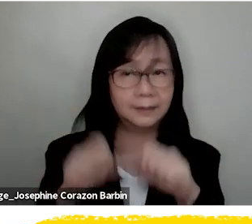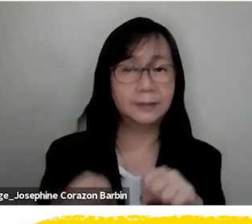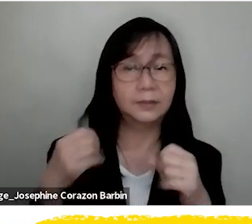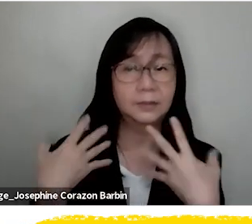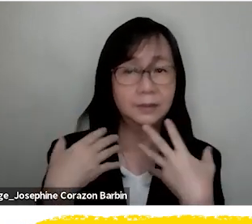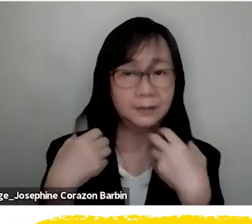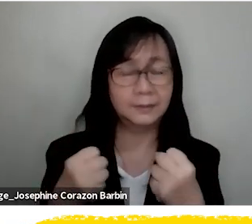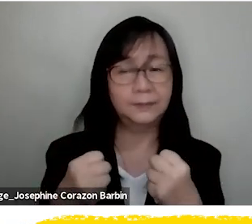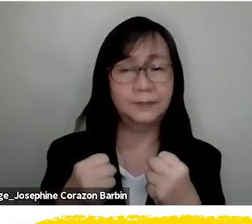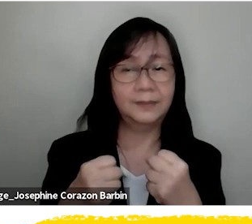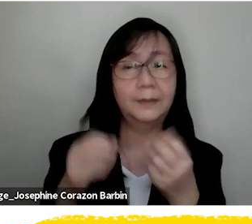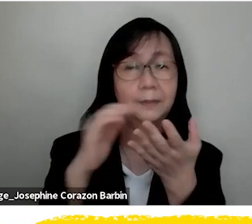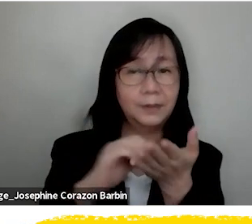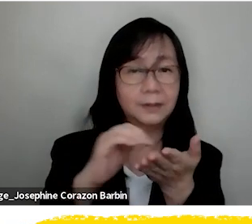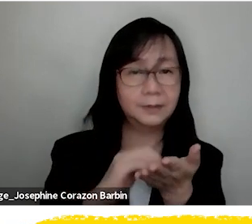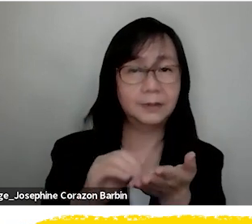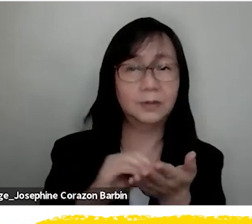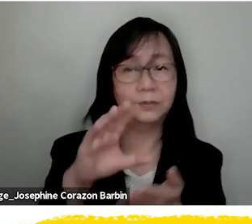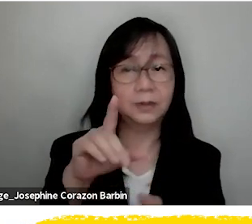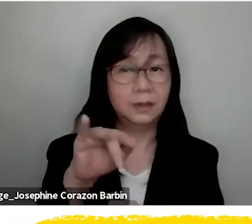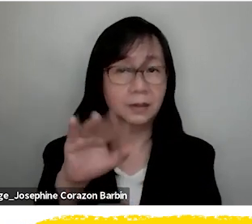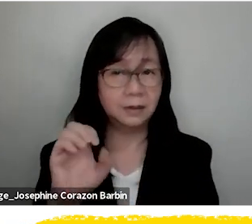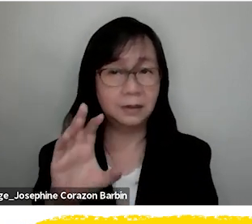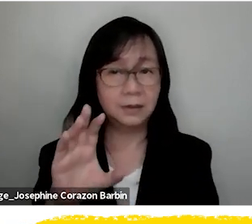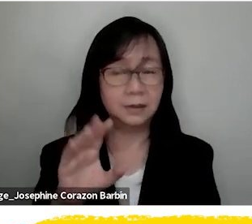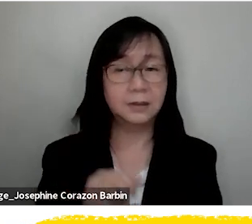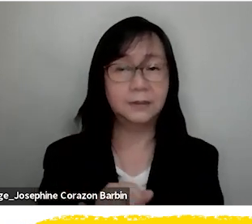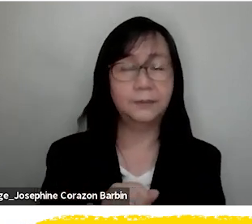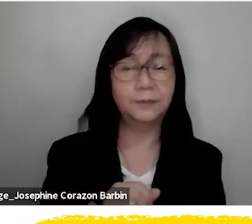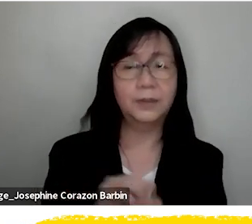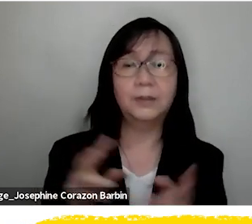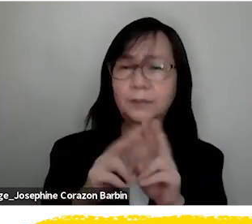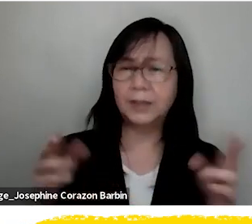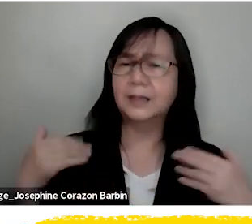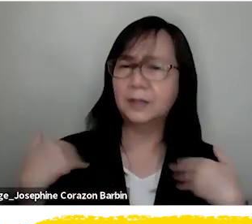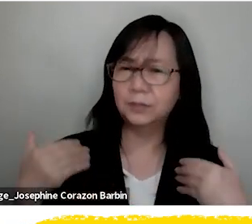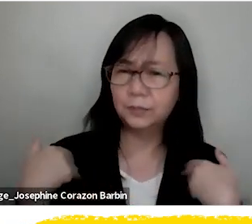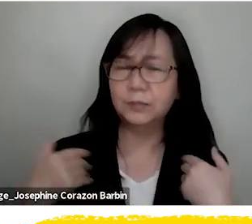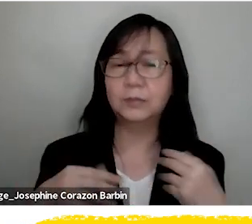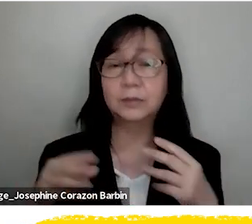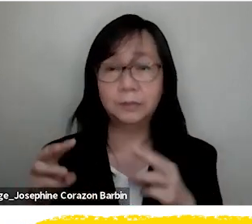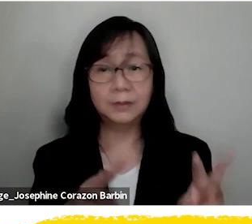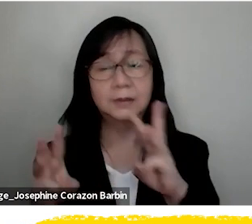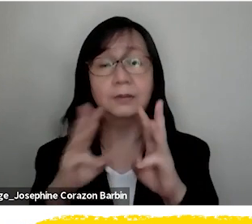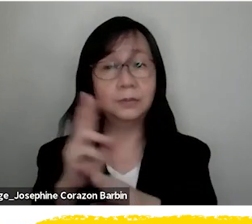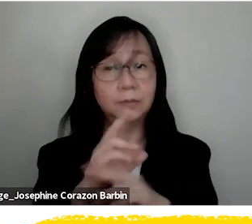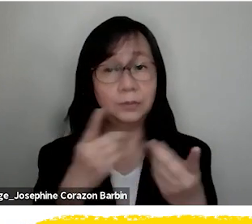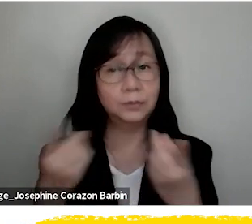the implementation of the CRC. It is a very useful tool to do that, because